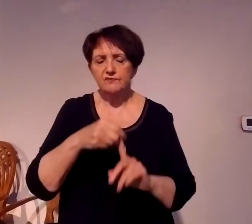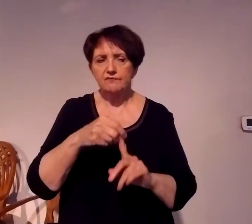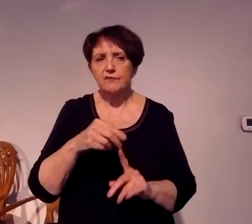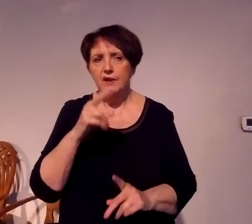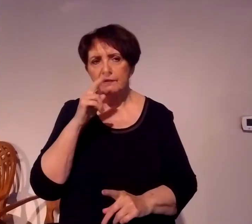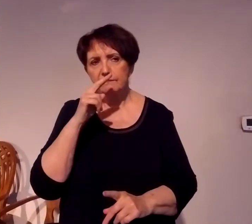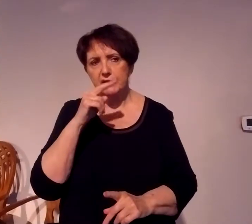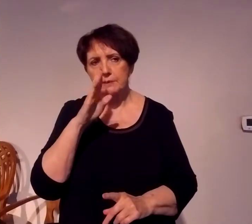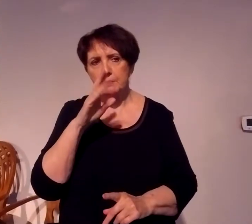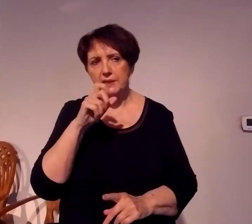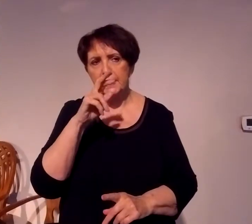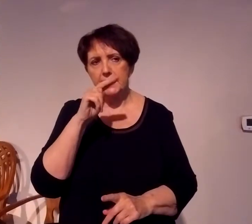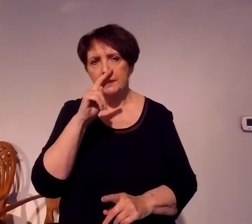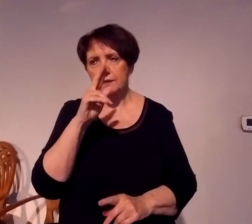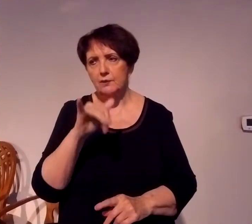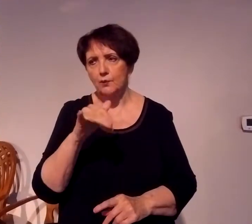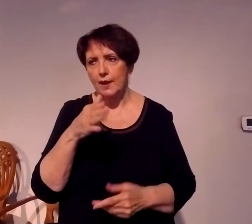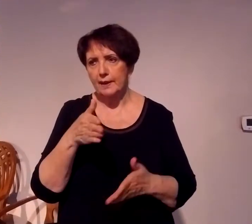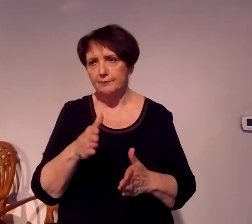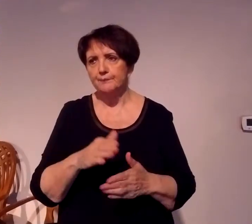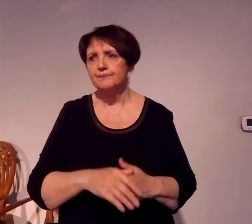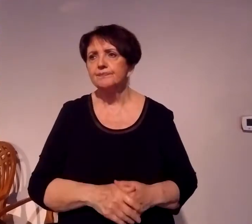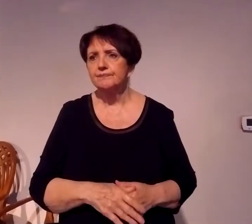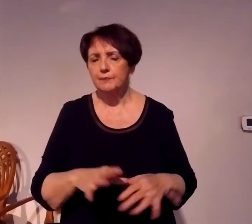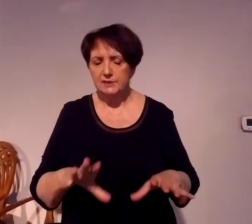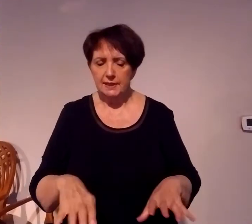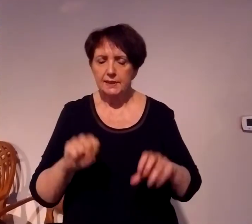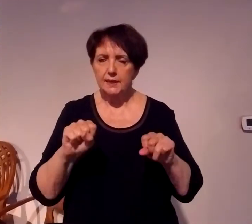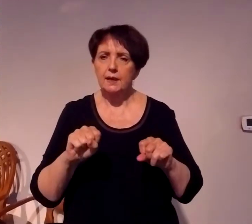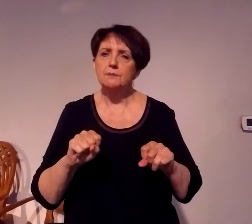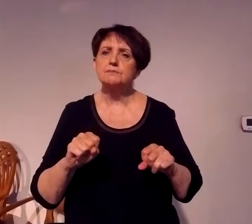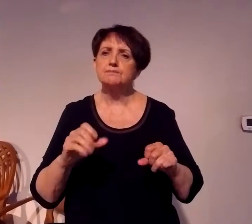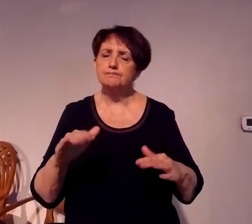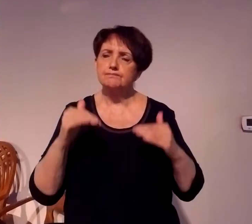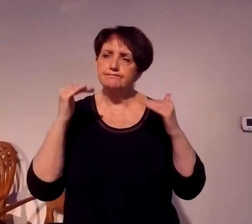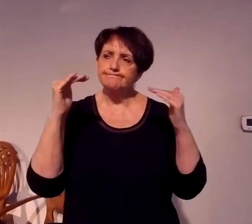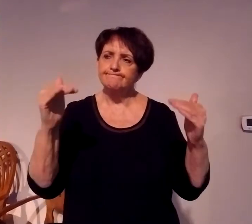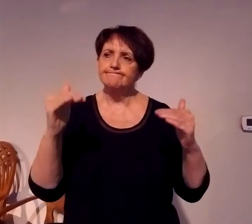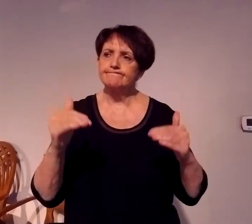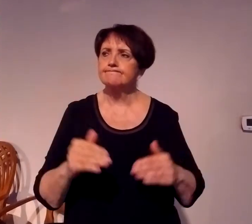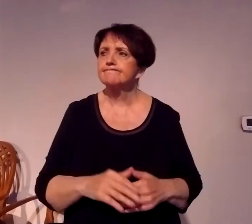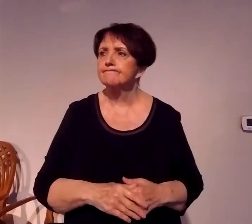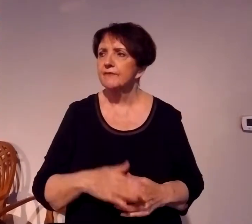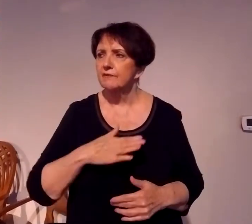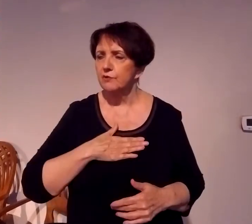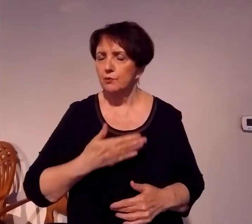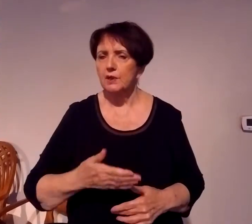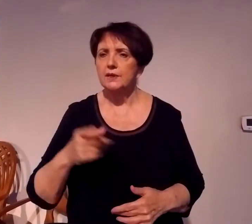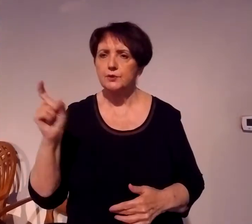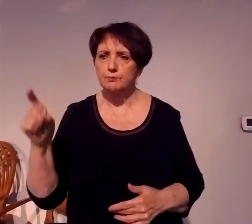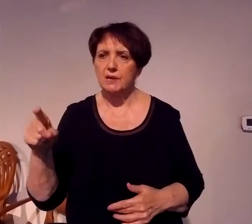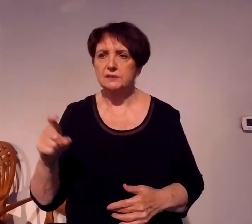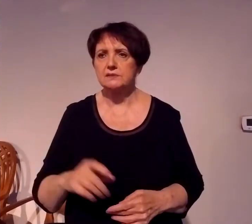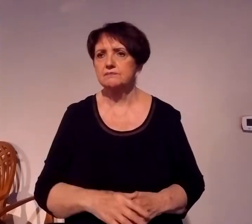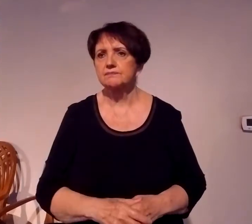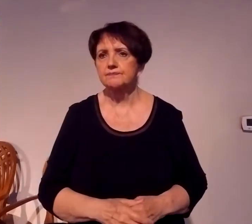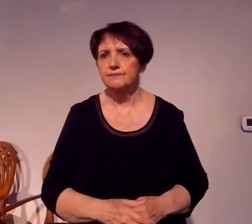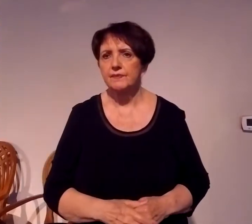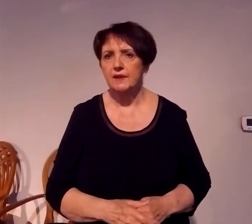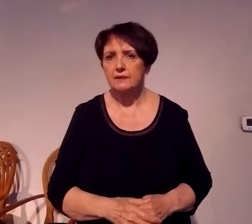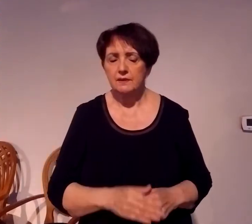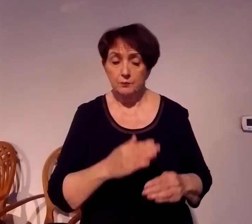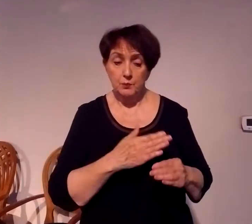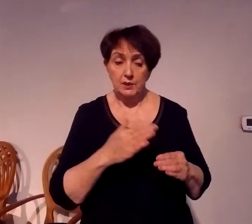way. But take it up. We will. And we must. I want to